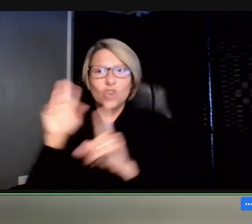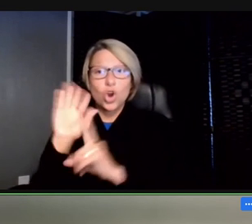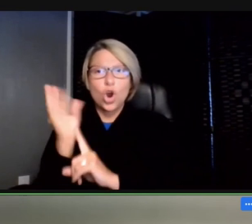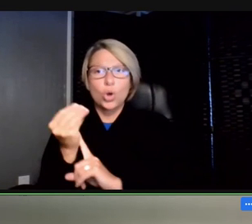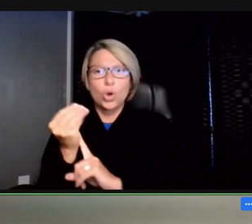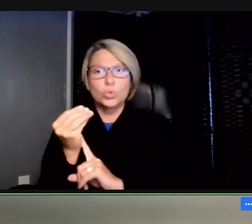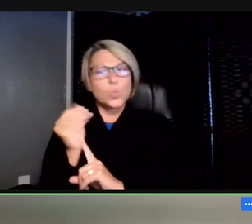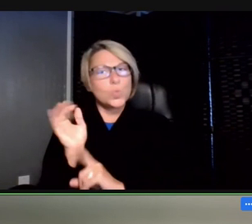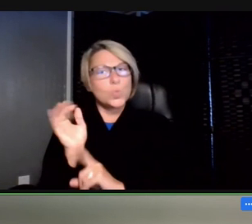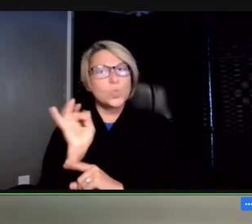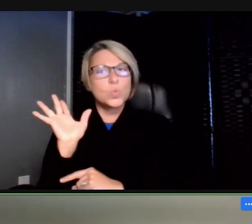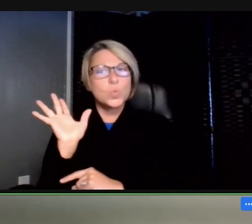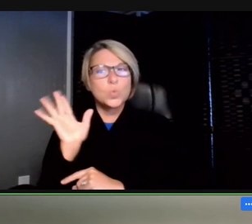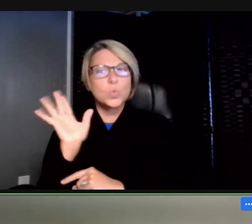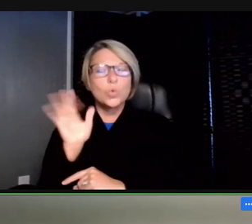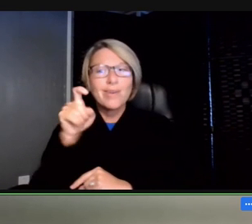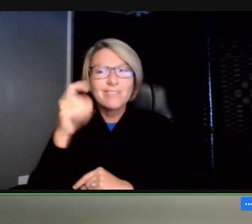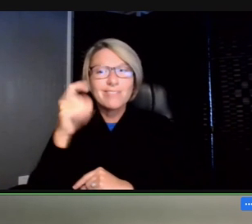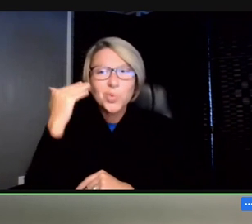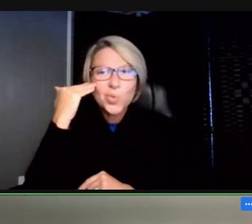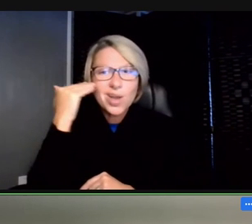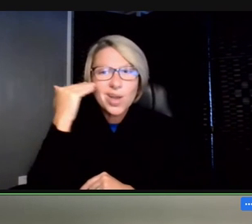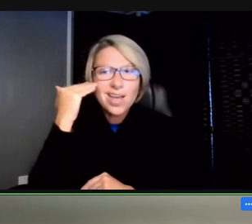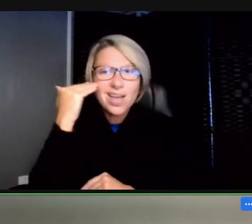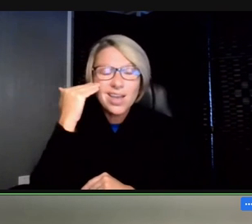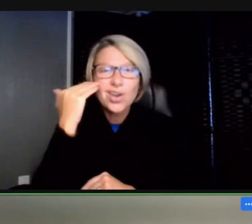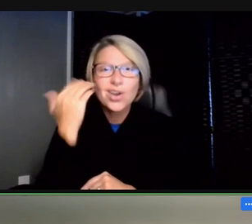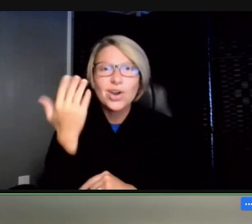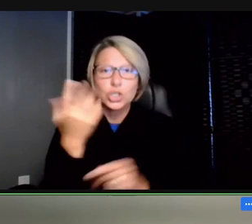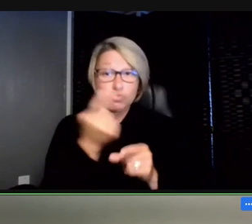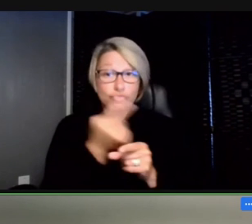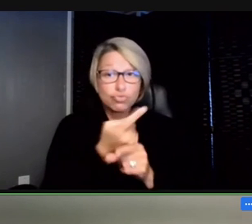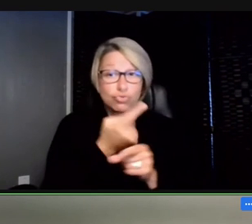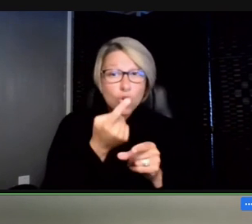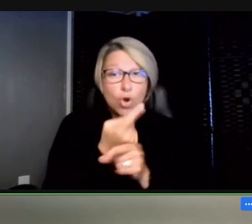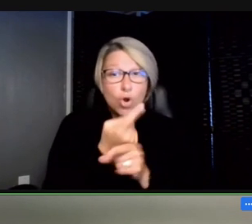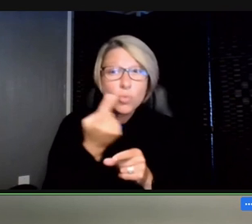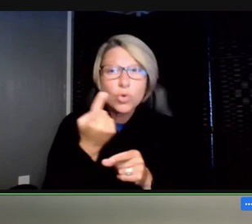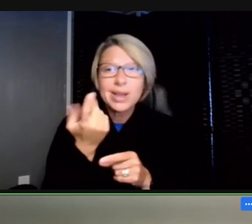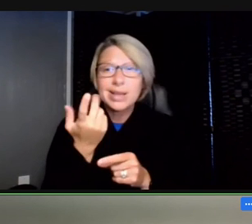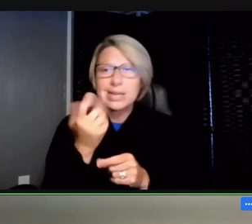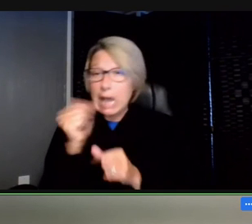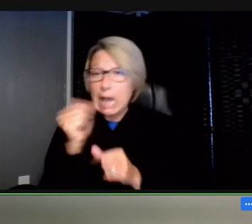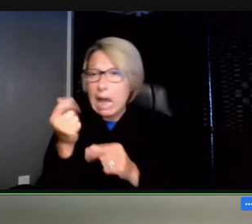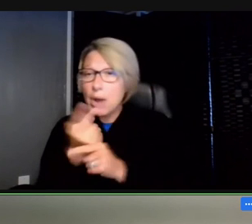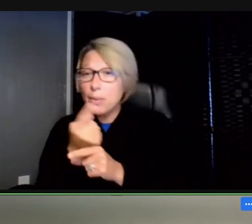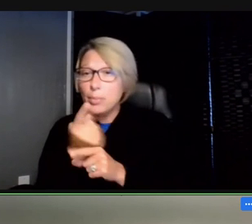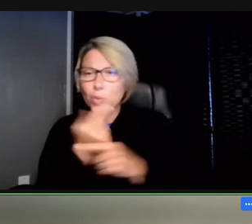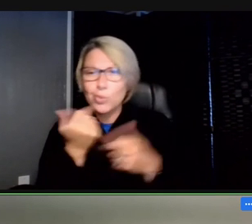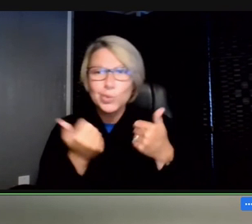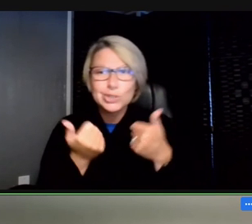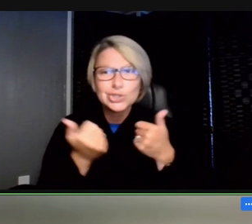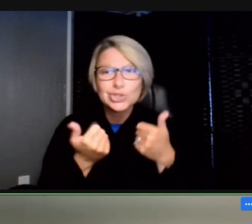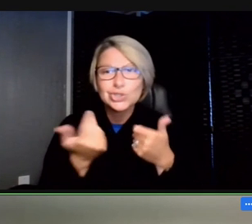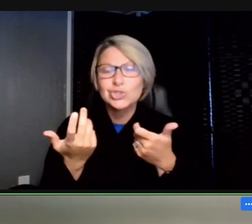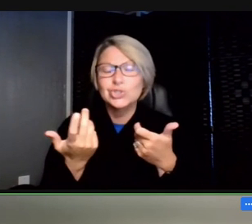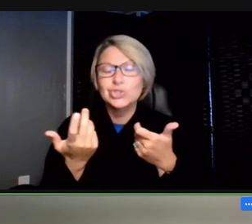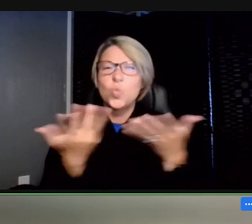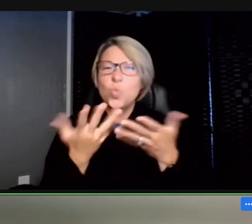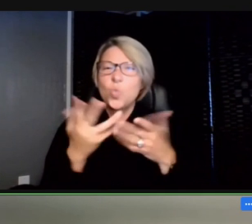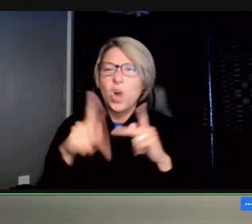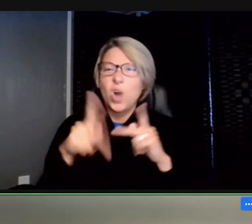So again, you have to be aware of what they are. Is it appropriate what they're listening to? What is the language that they're